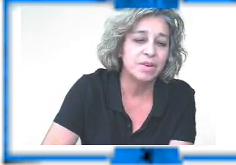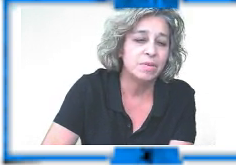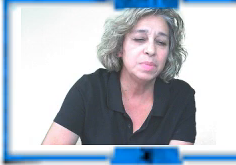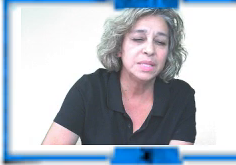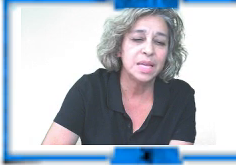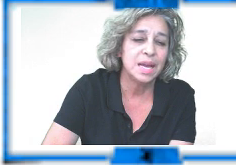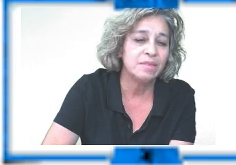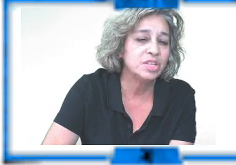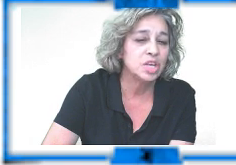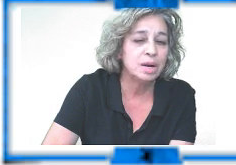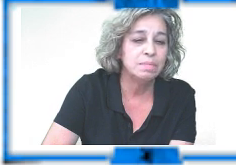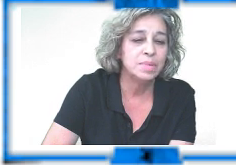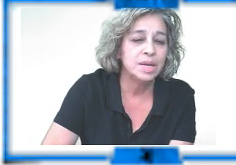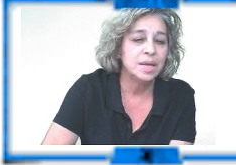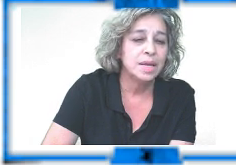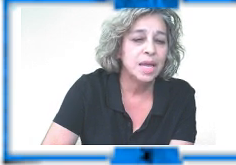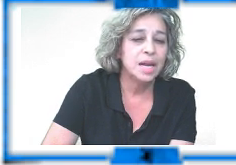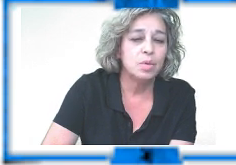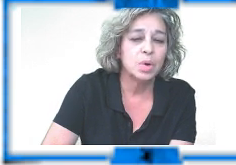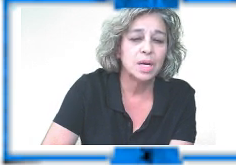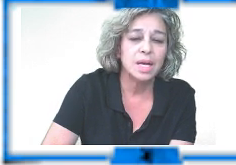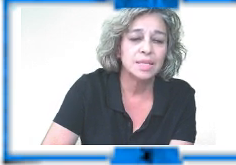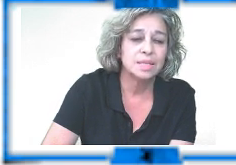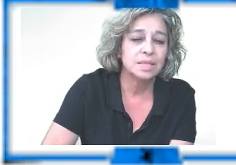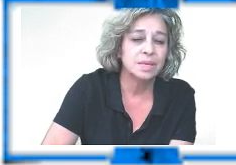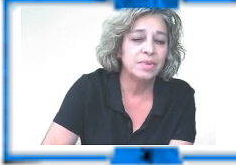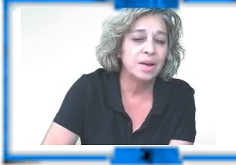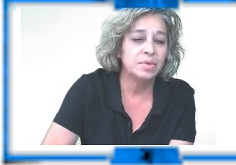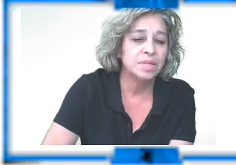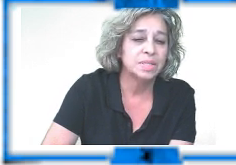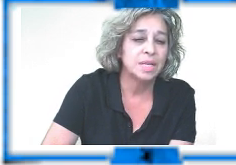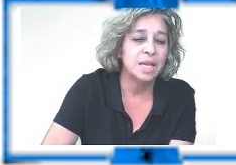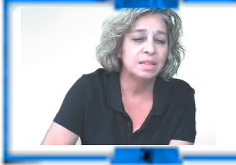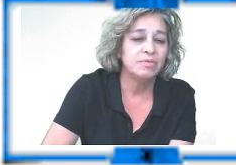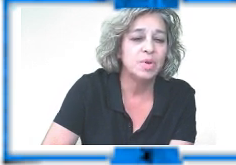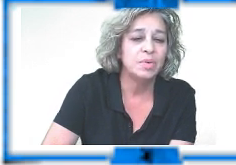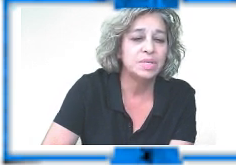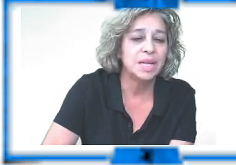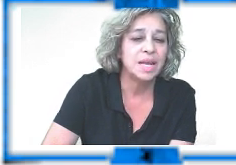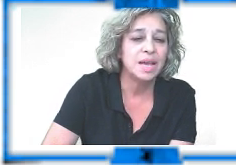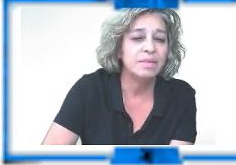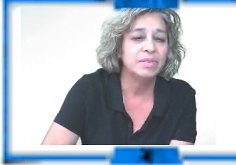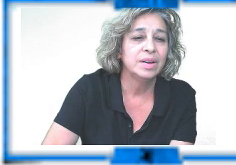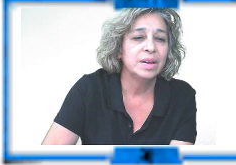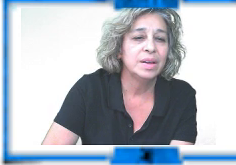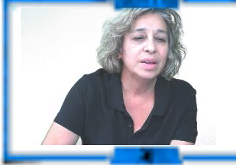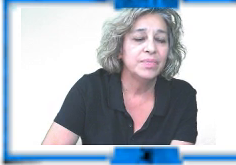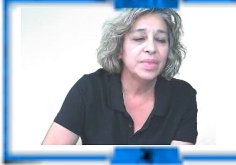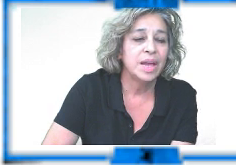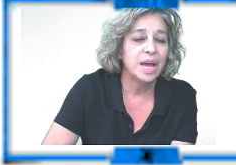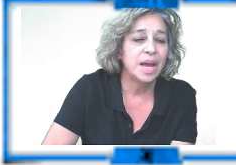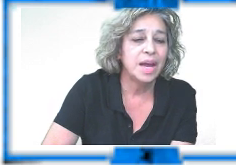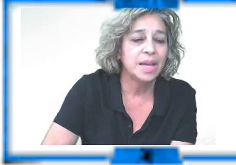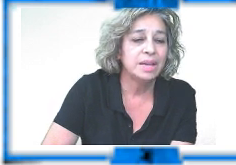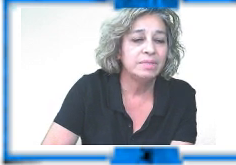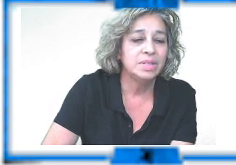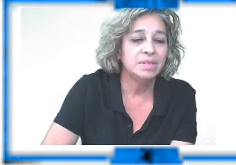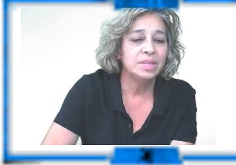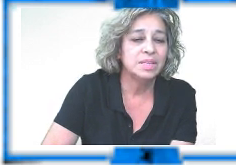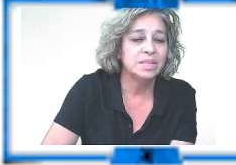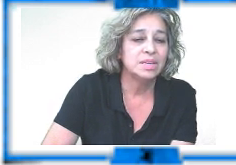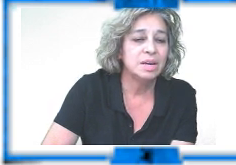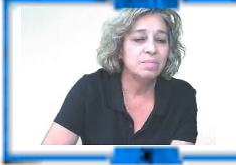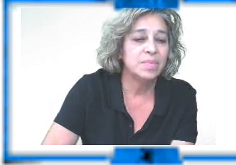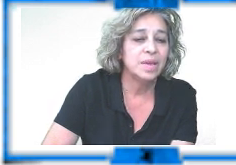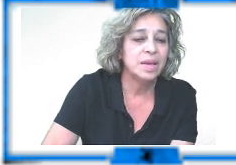I'm very busy. I have a job, and I work lots of hours. And the few hours that I have, I give it to